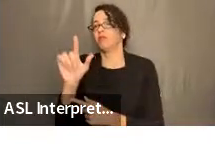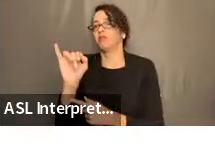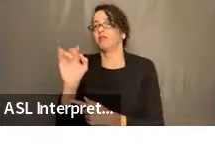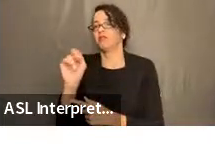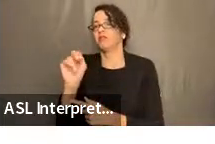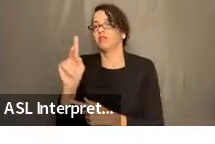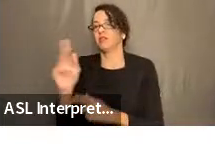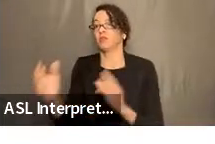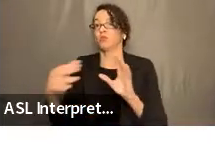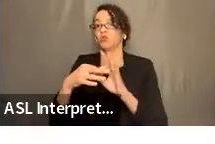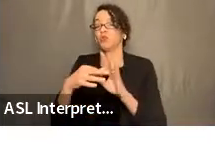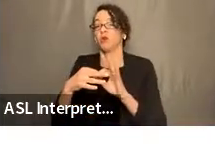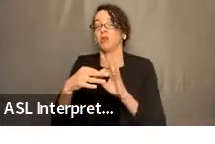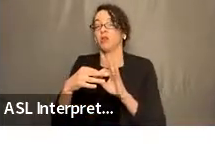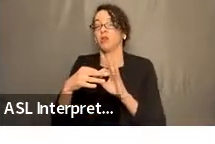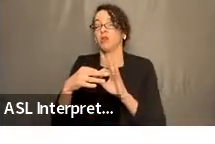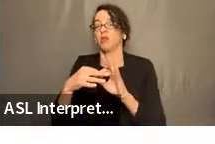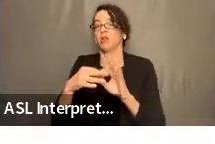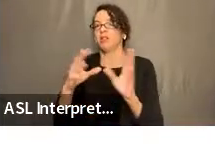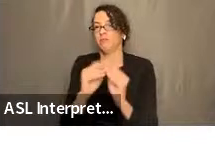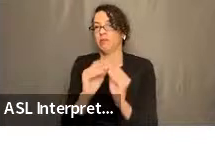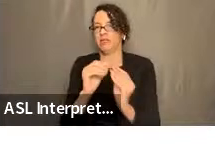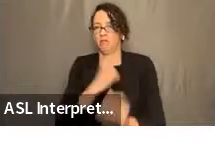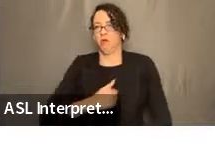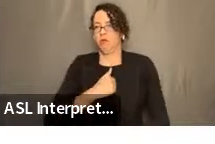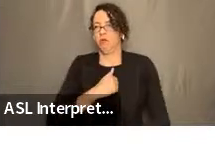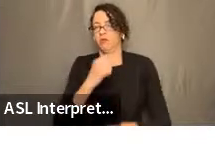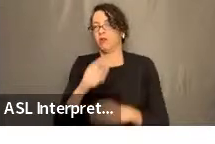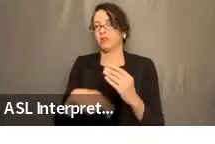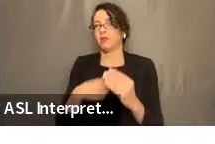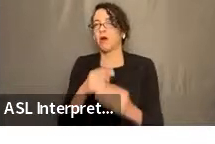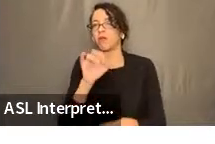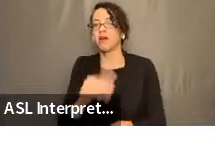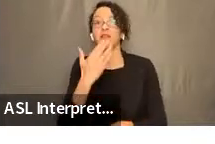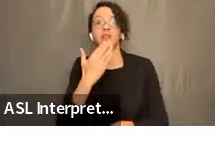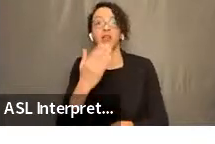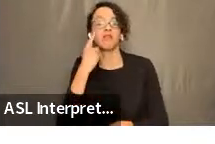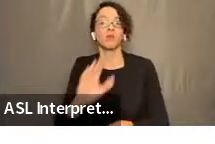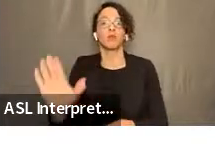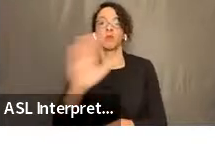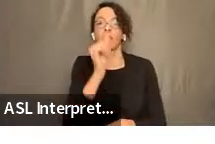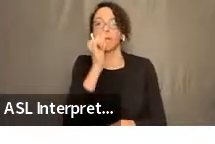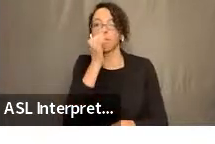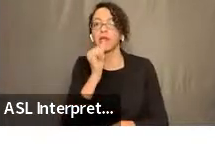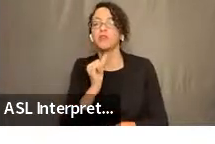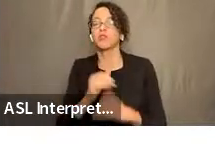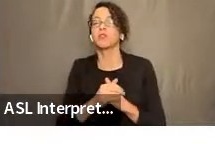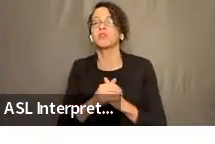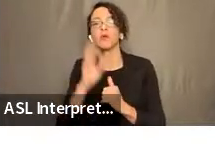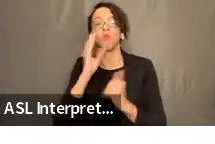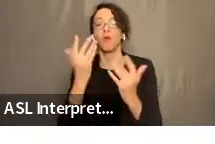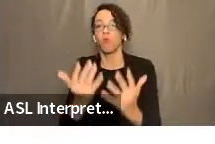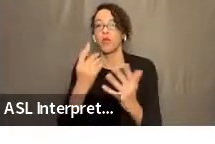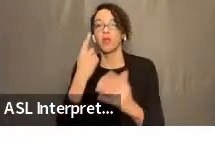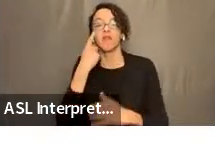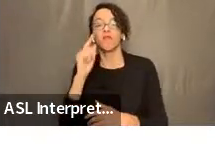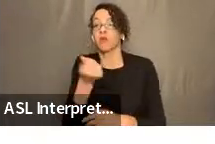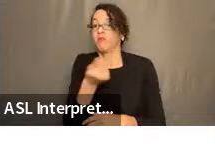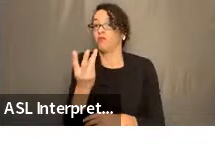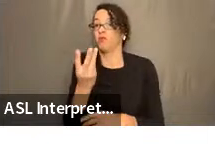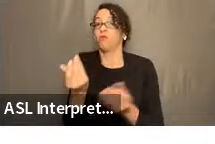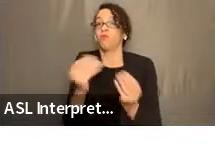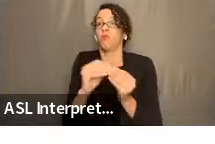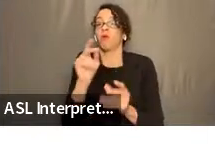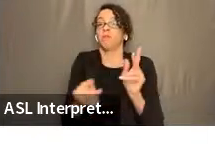your patience. We're going to wait for a few more folks to join, and then we will get started. Thank you.